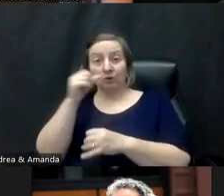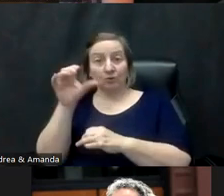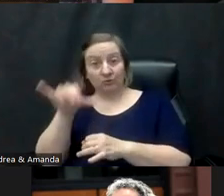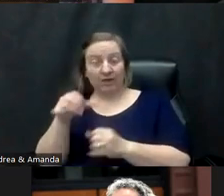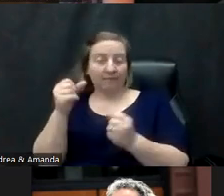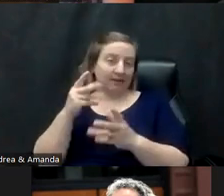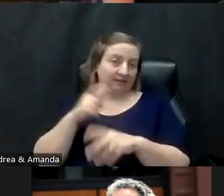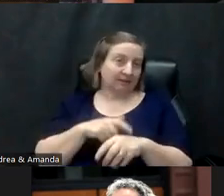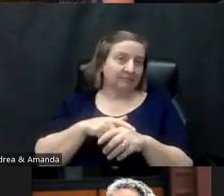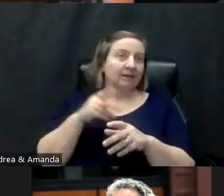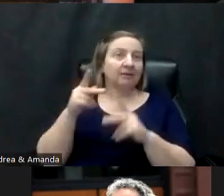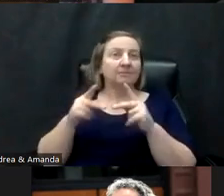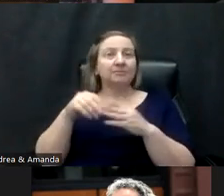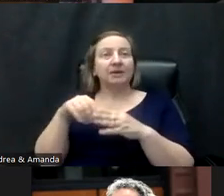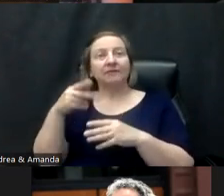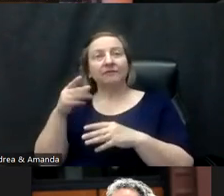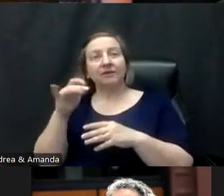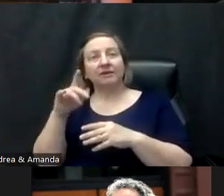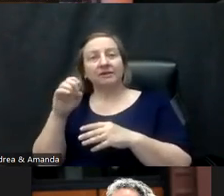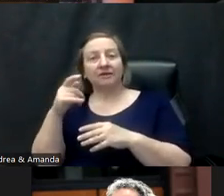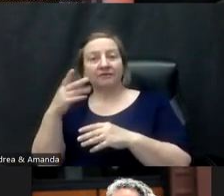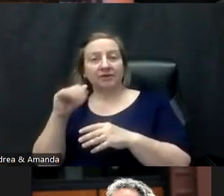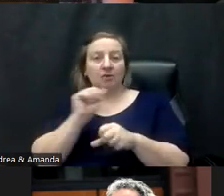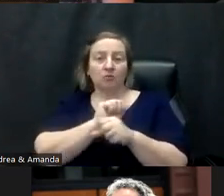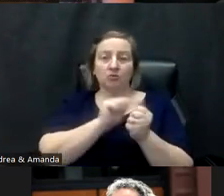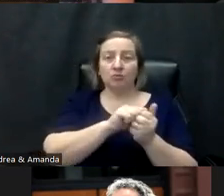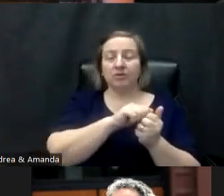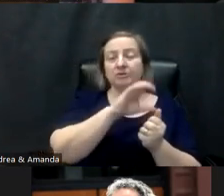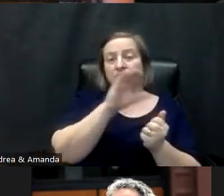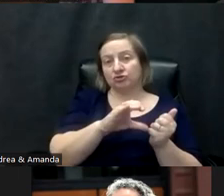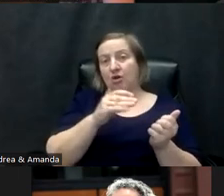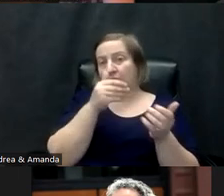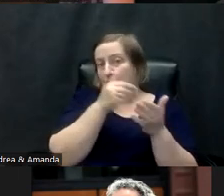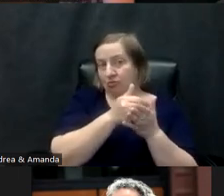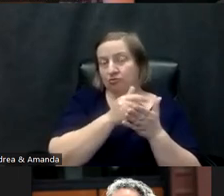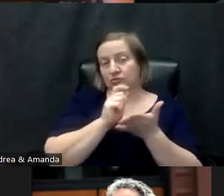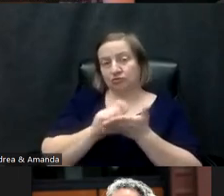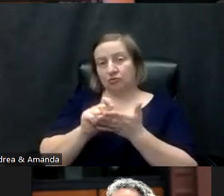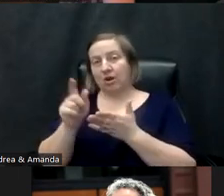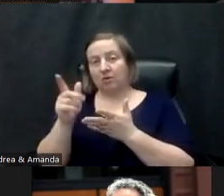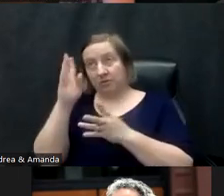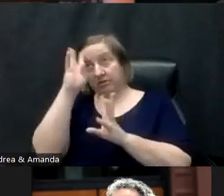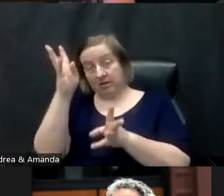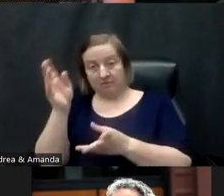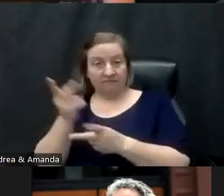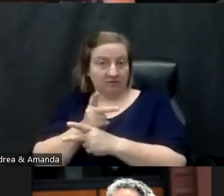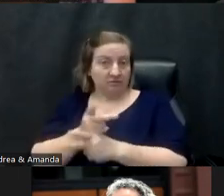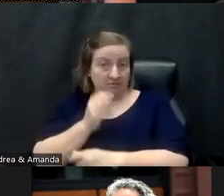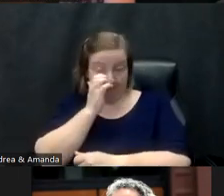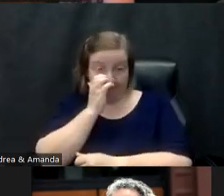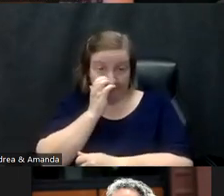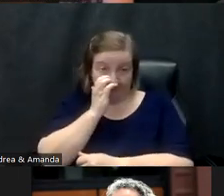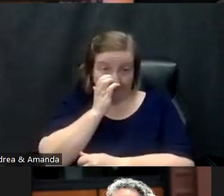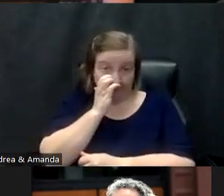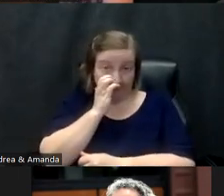times. And the people in Philadelphia work with Chicago very closely to write what they came up with. And would